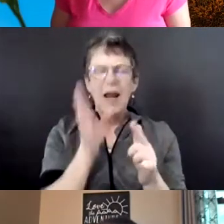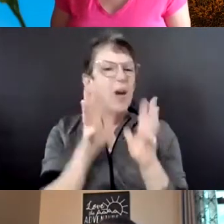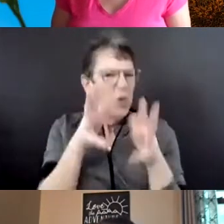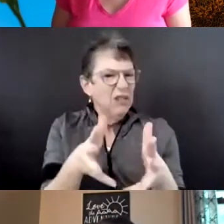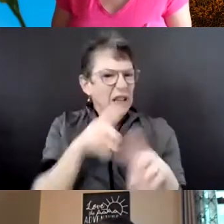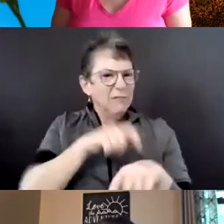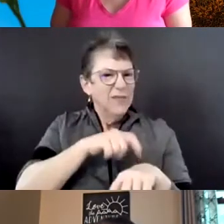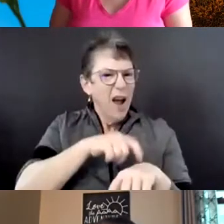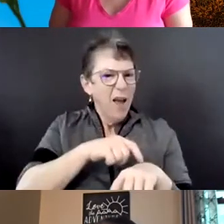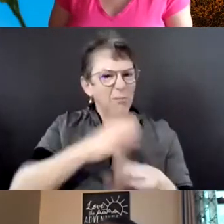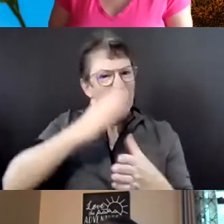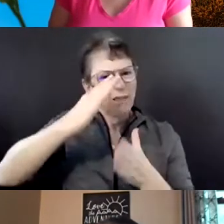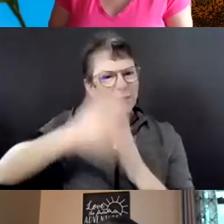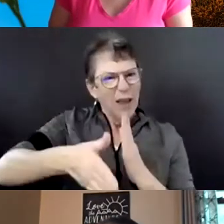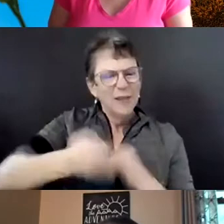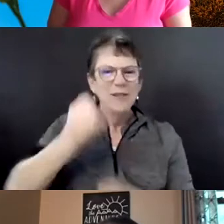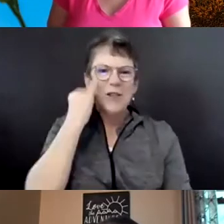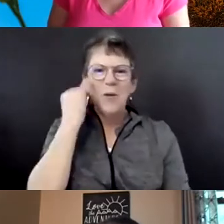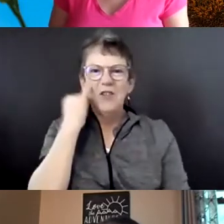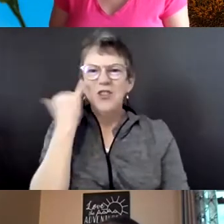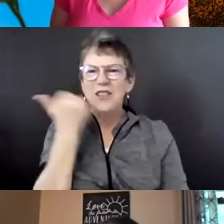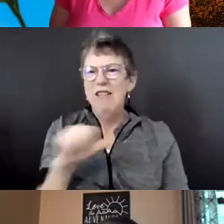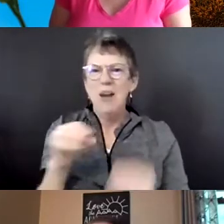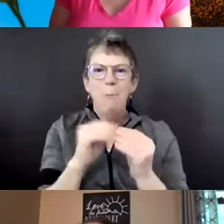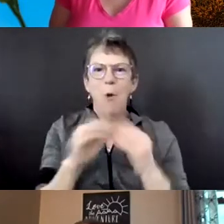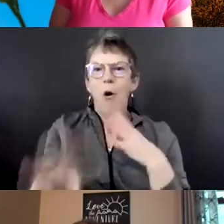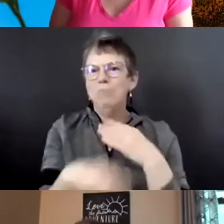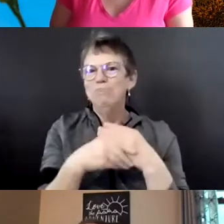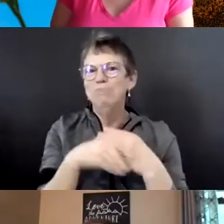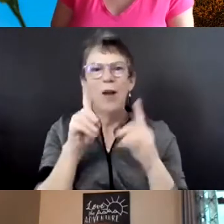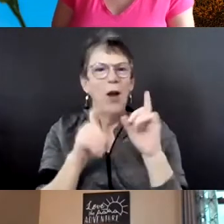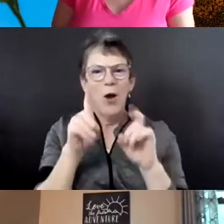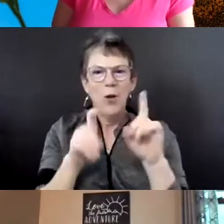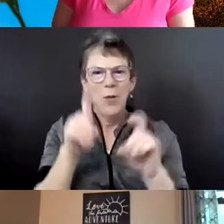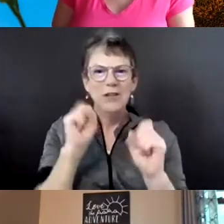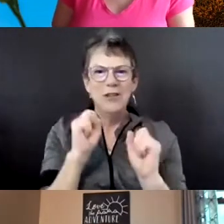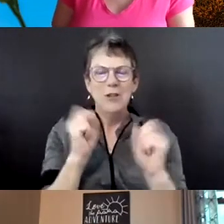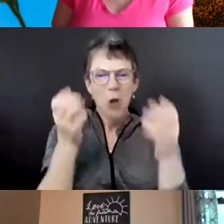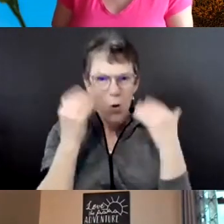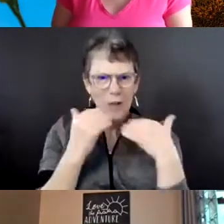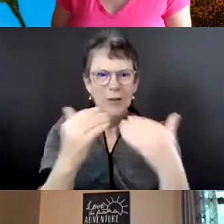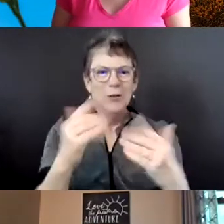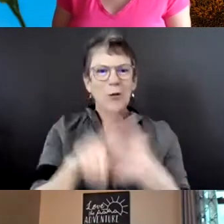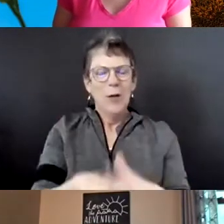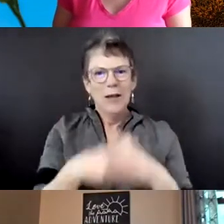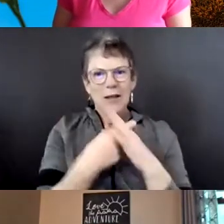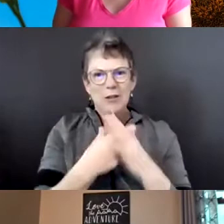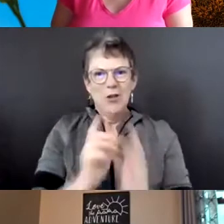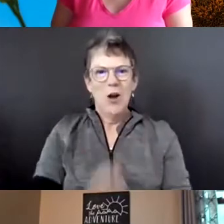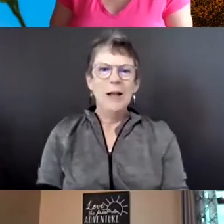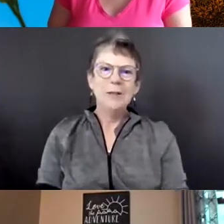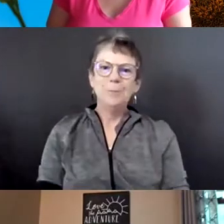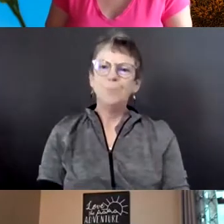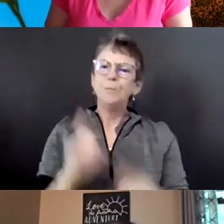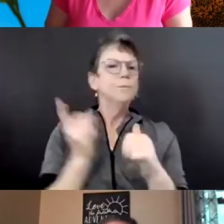any questions to you two as well. All right. So without further ado, let's get started. Very first question is,